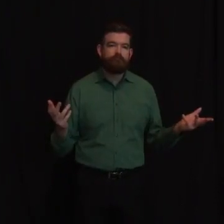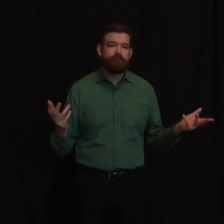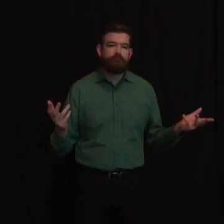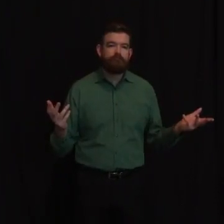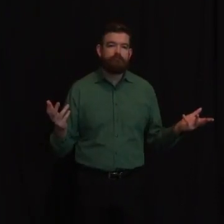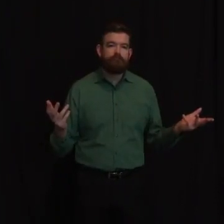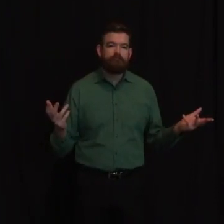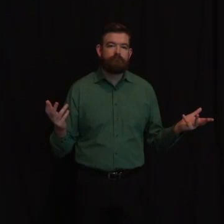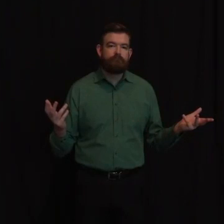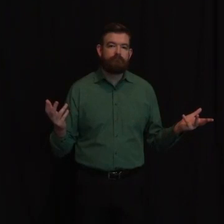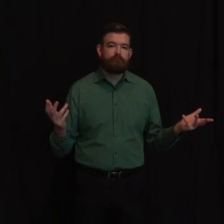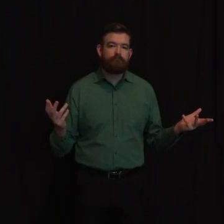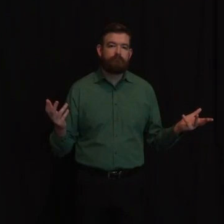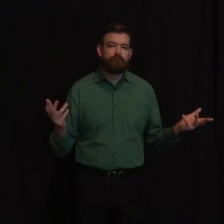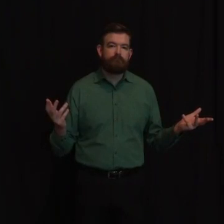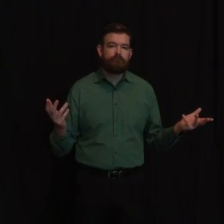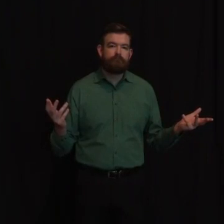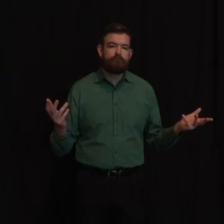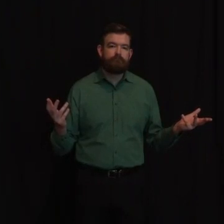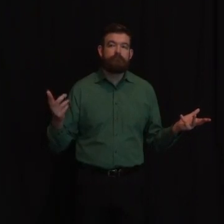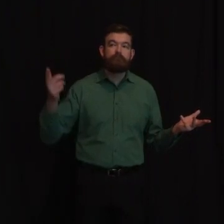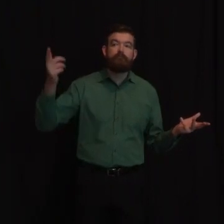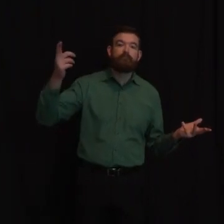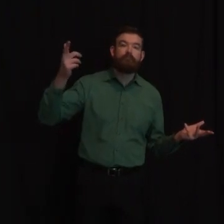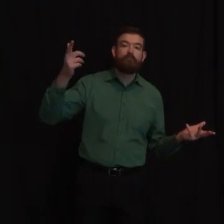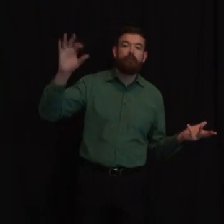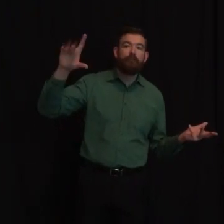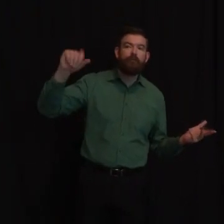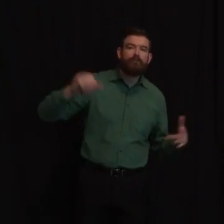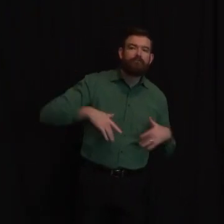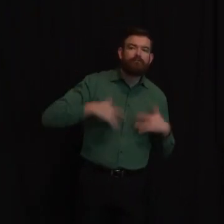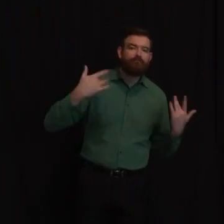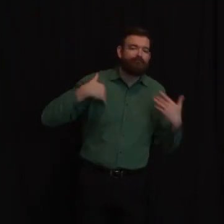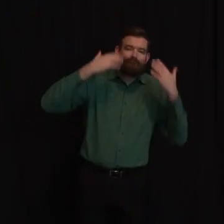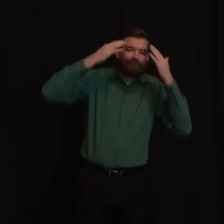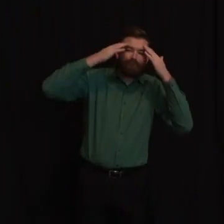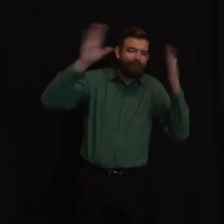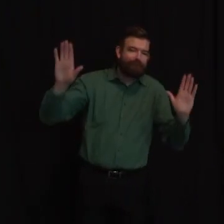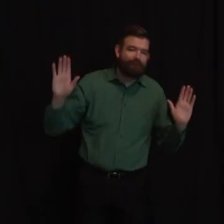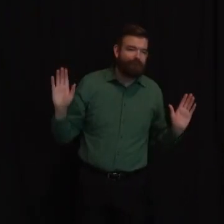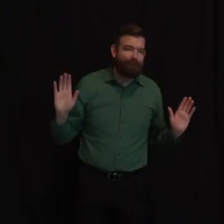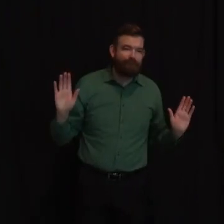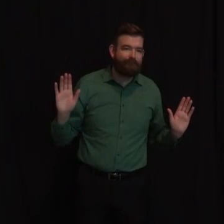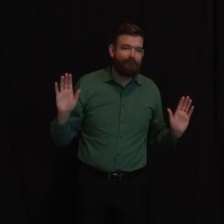on there. There's a absolute